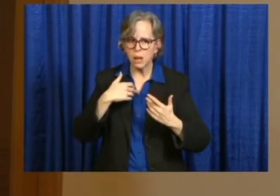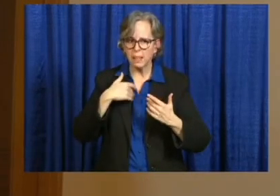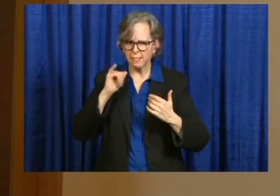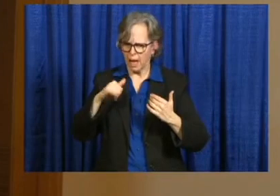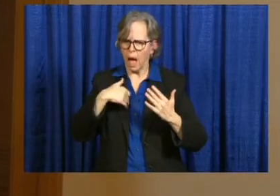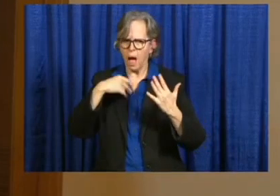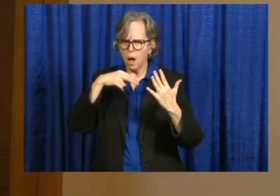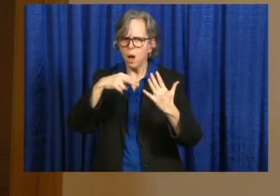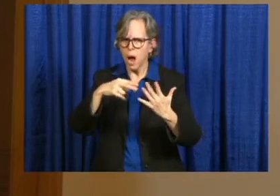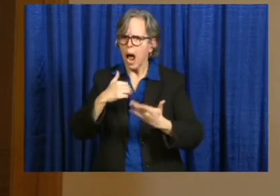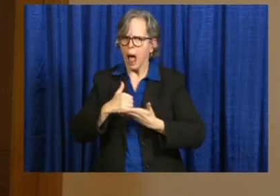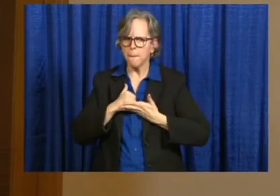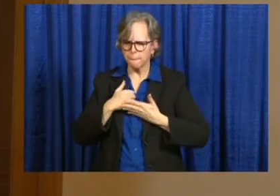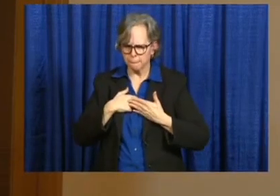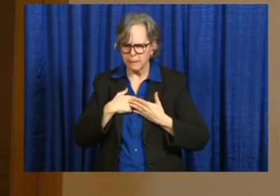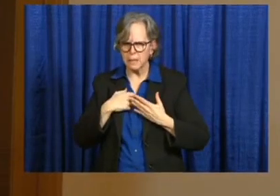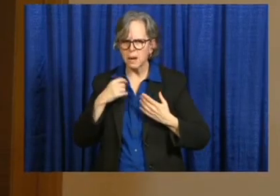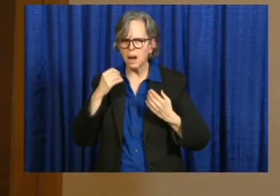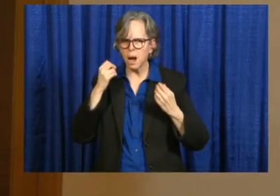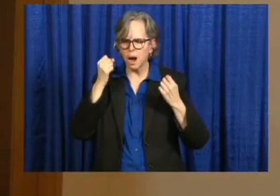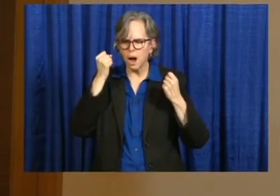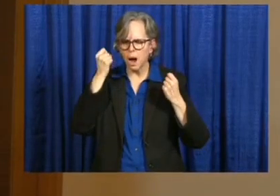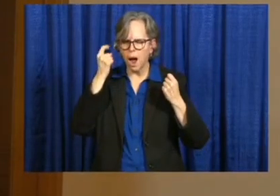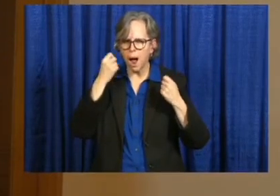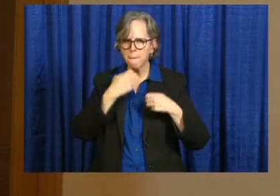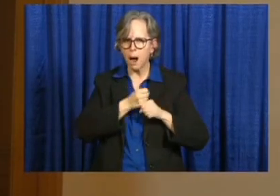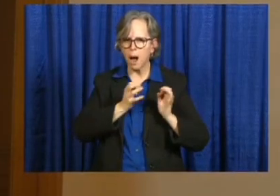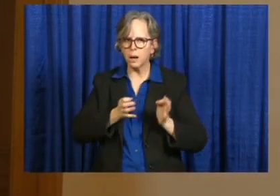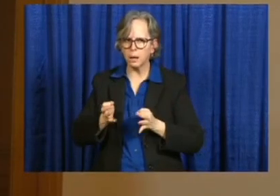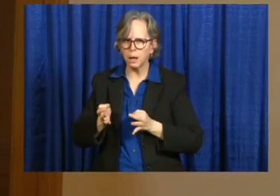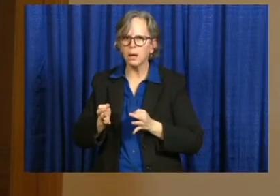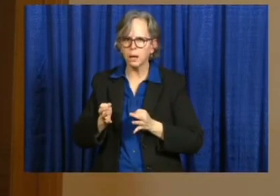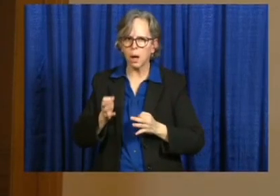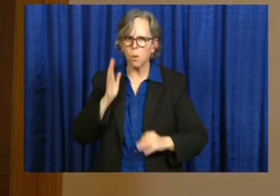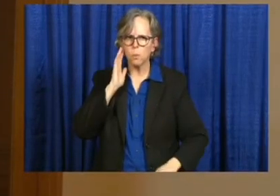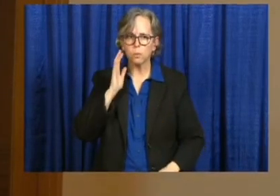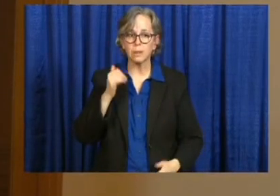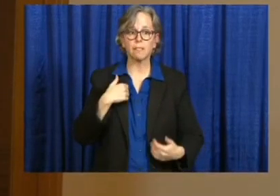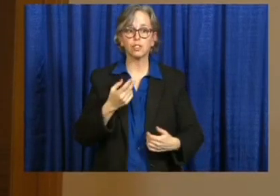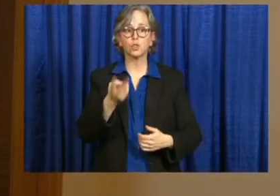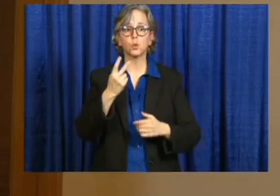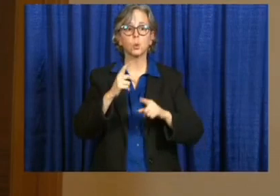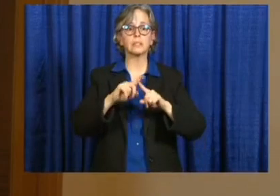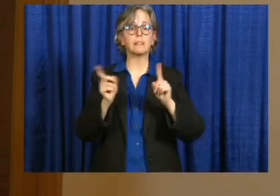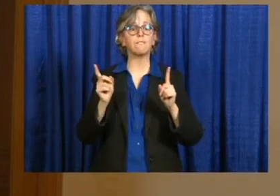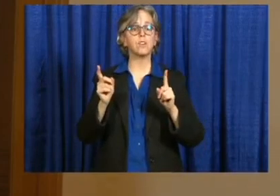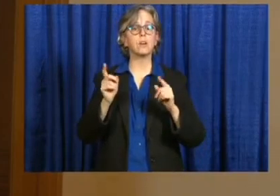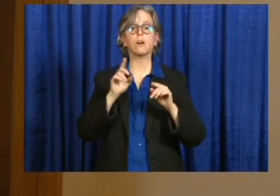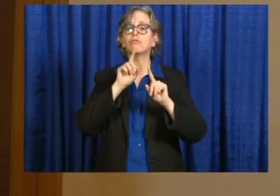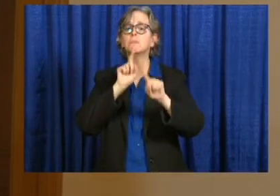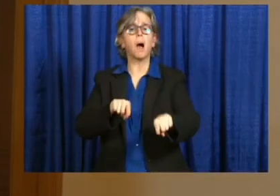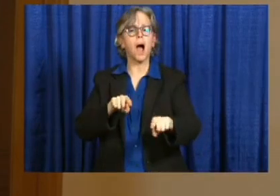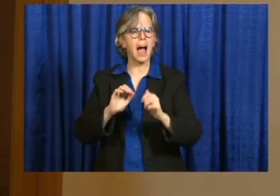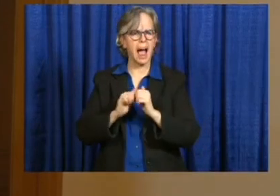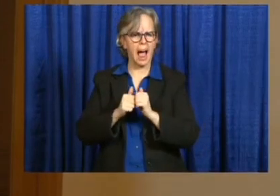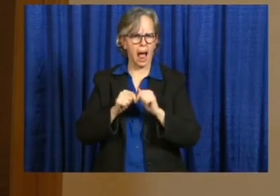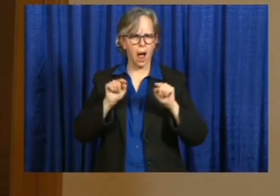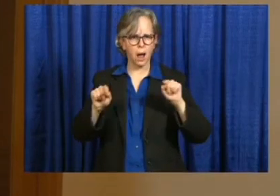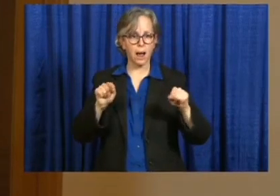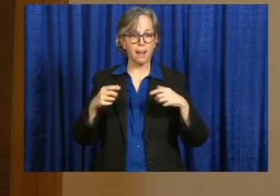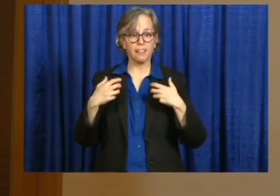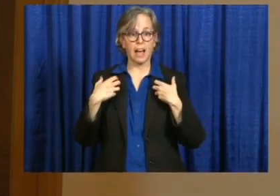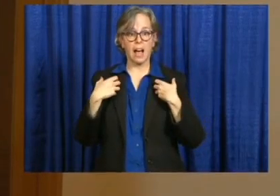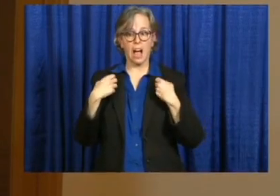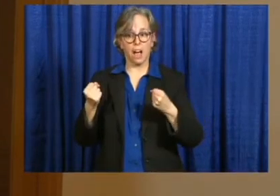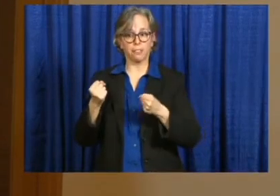we're building. We are building 2 types of response: a healthcare system surge response, but we'll also be talking to you more in days to